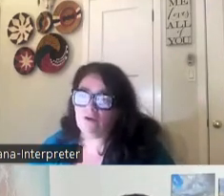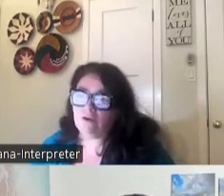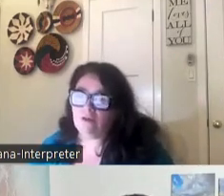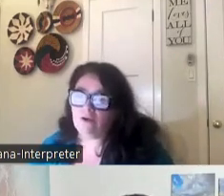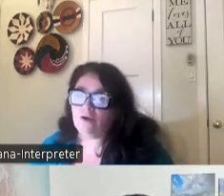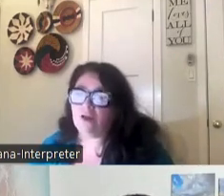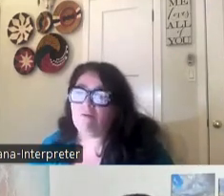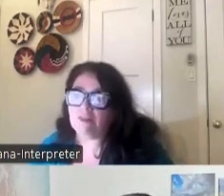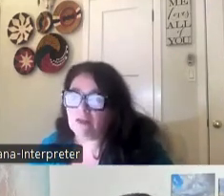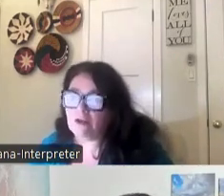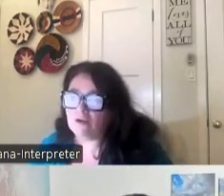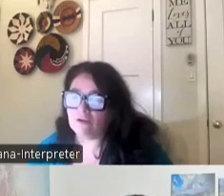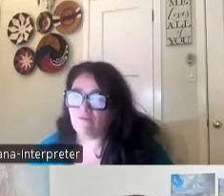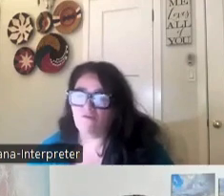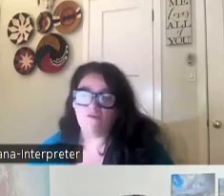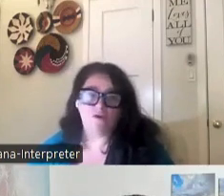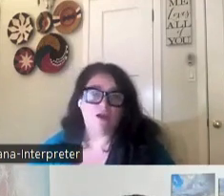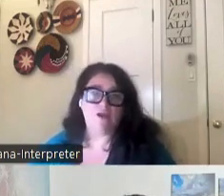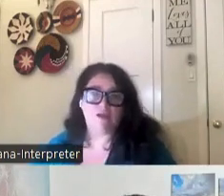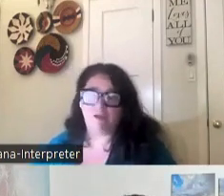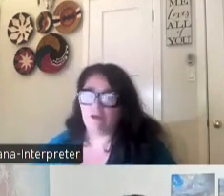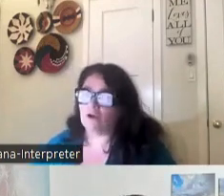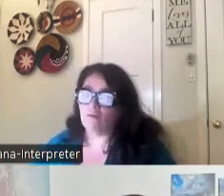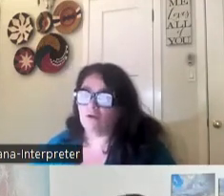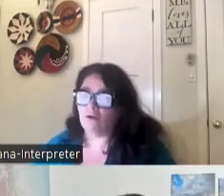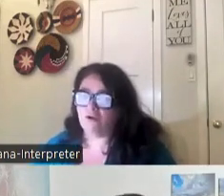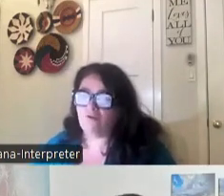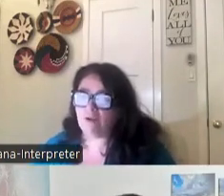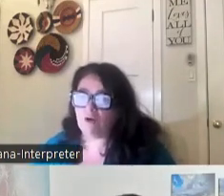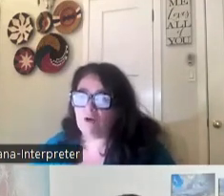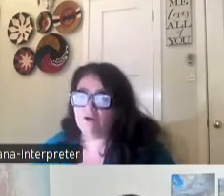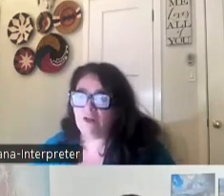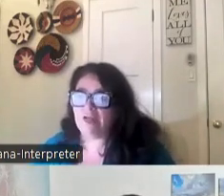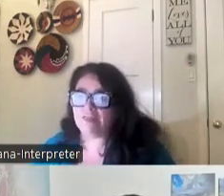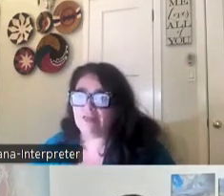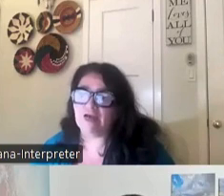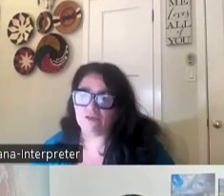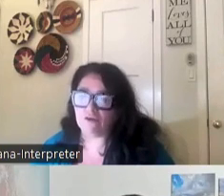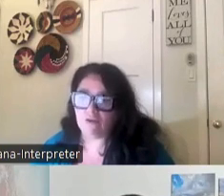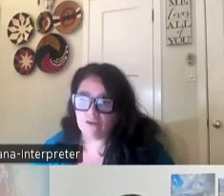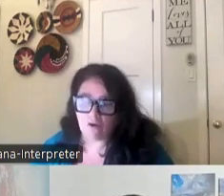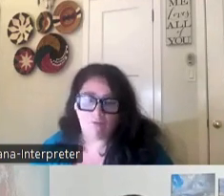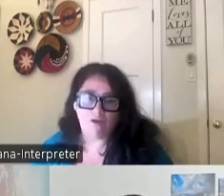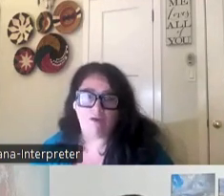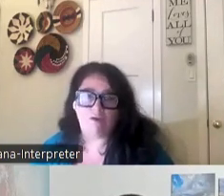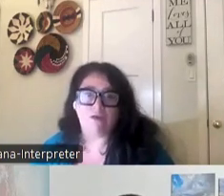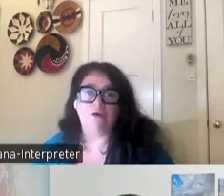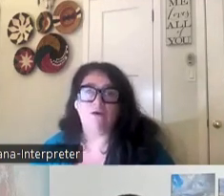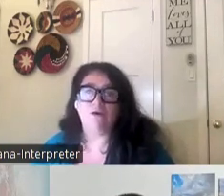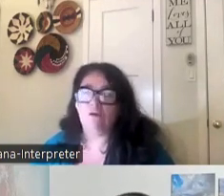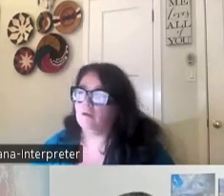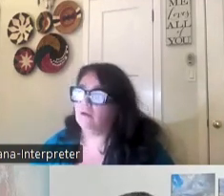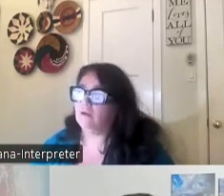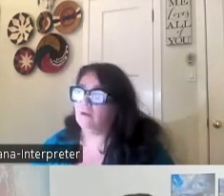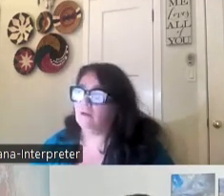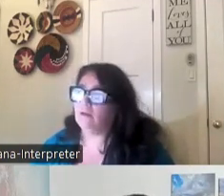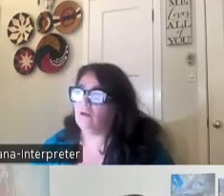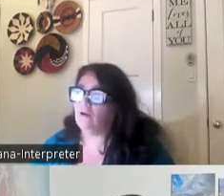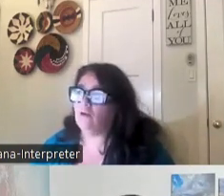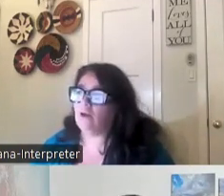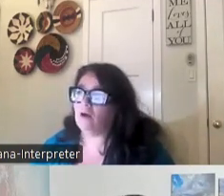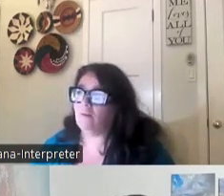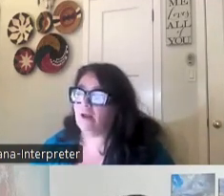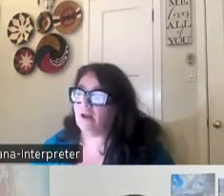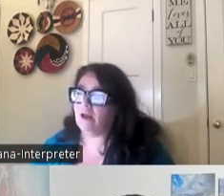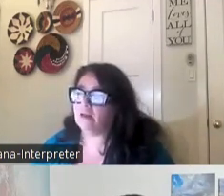swing between wet and dry conditions. And we're not comparing the Sahara Desert to the